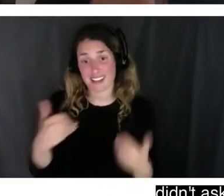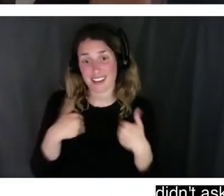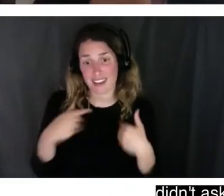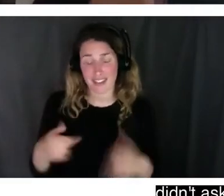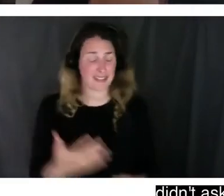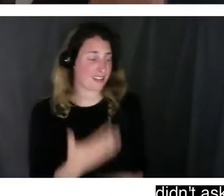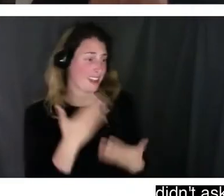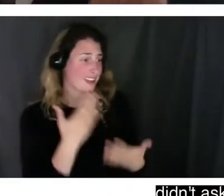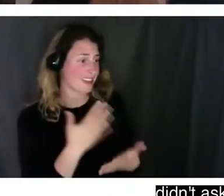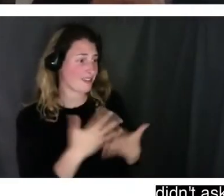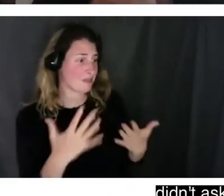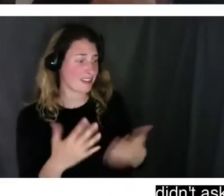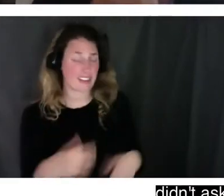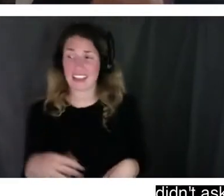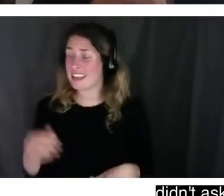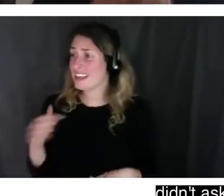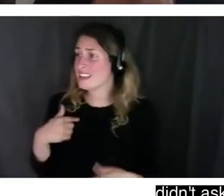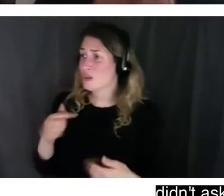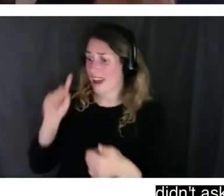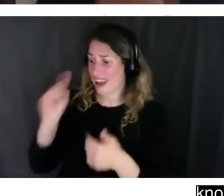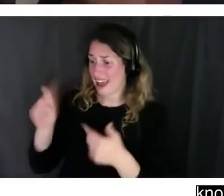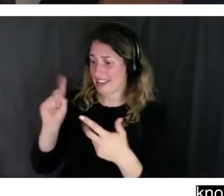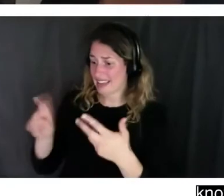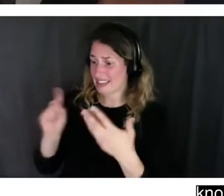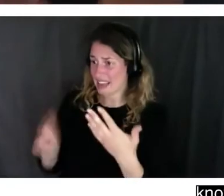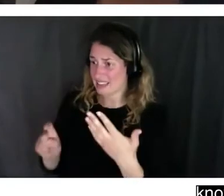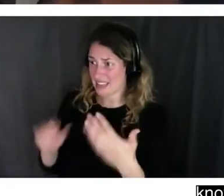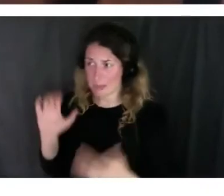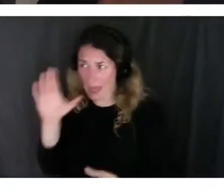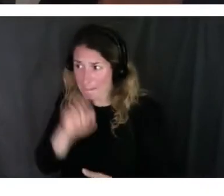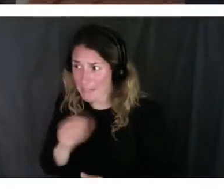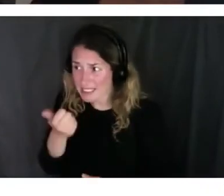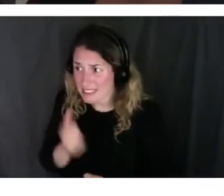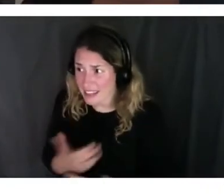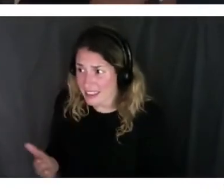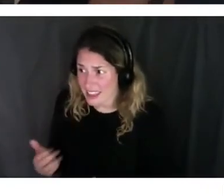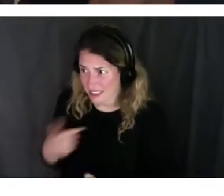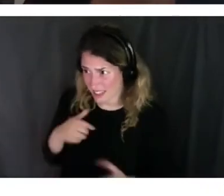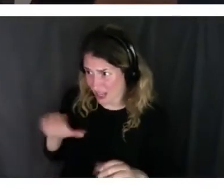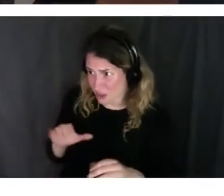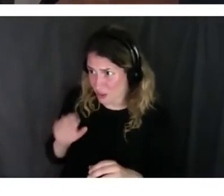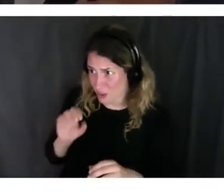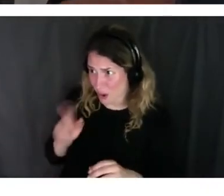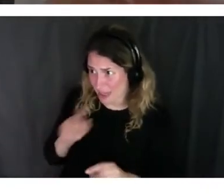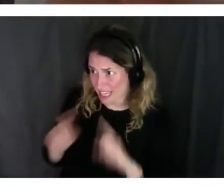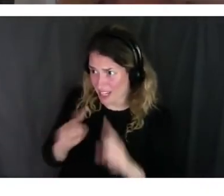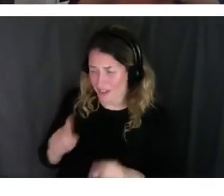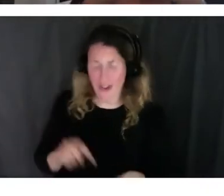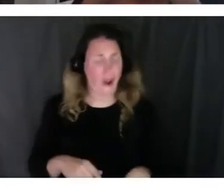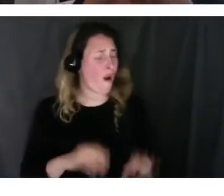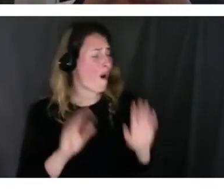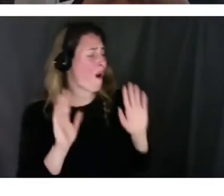you I didn't ask, or did I do okay? Or I've known you so long. I think you did great. I think you did great.